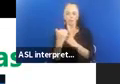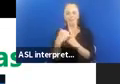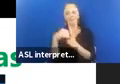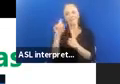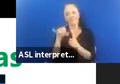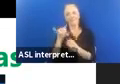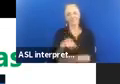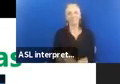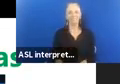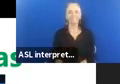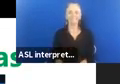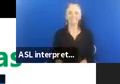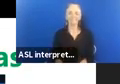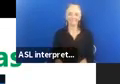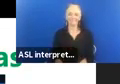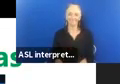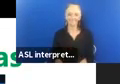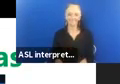and appreciate them.